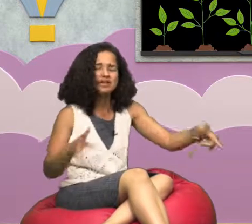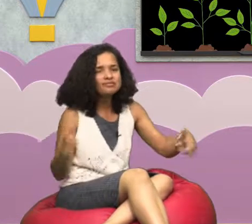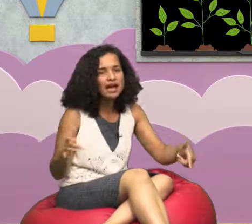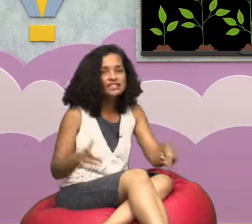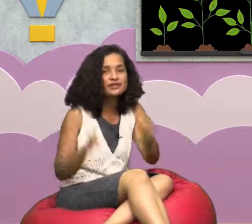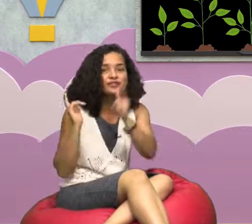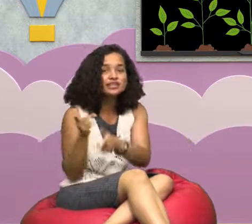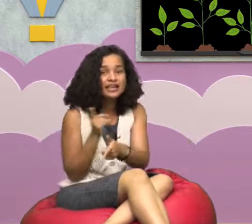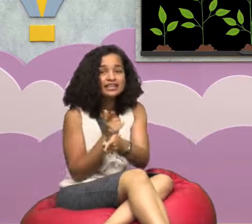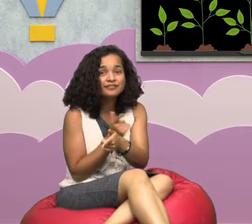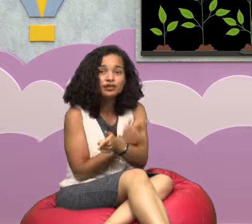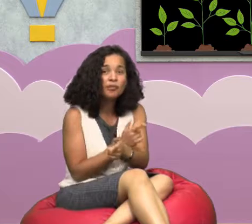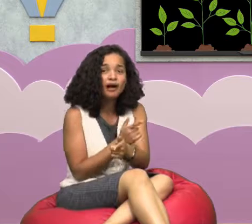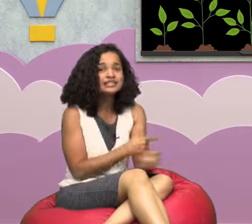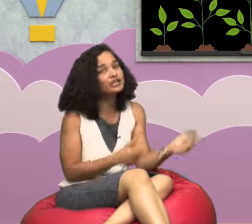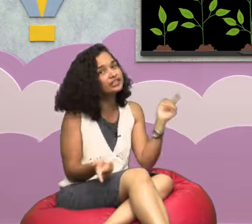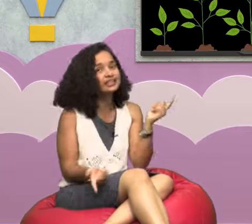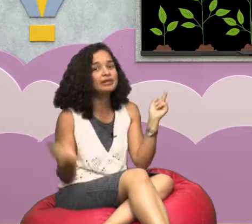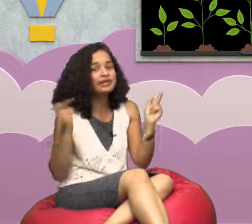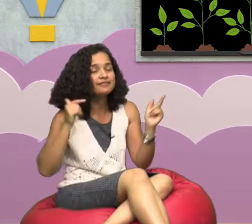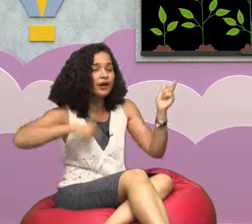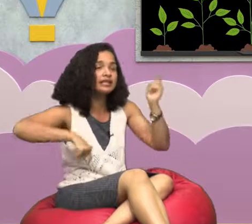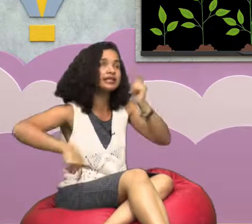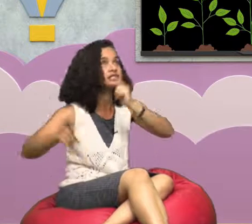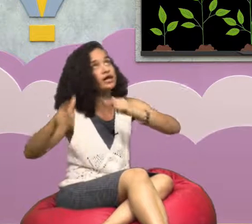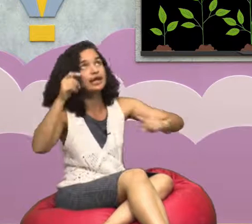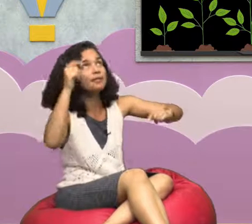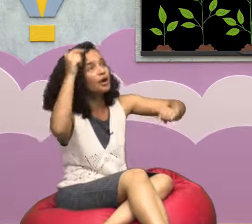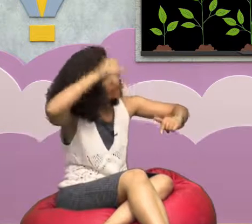fun bean bags. So if you need anything for your party, contact them at